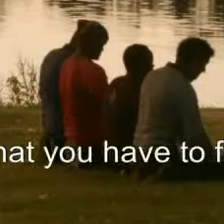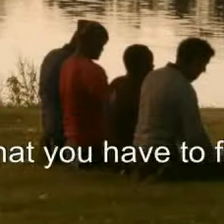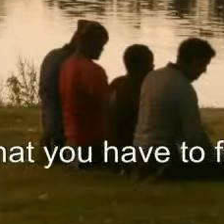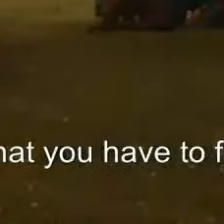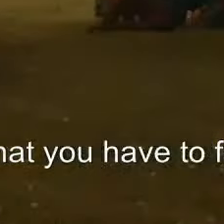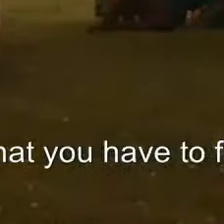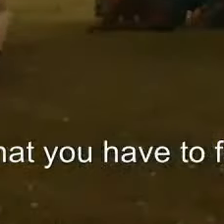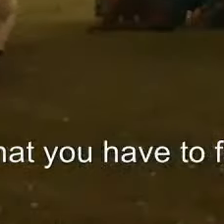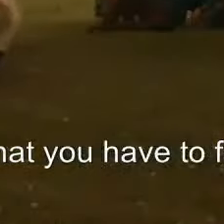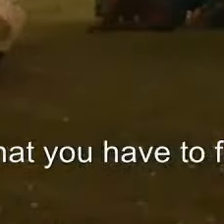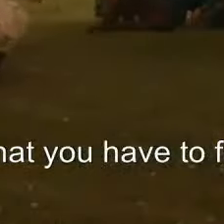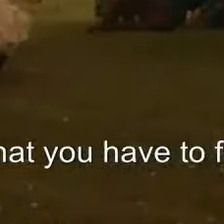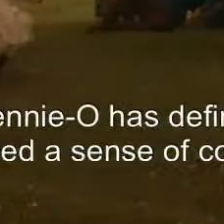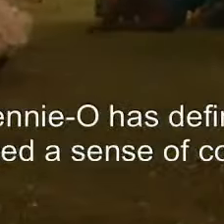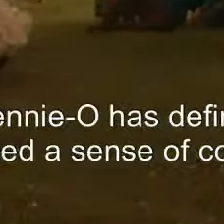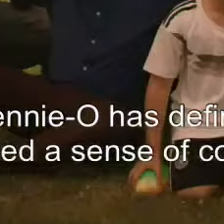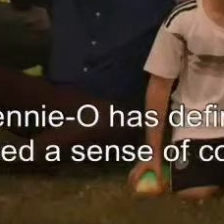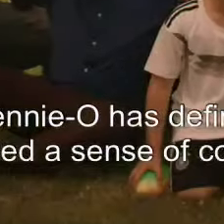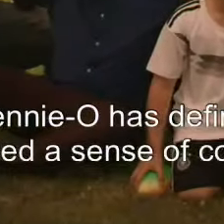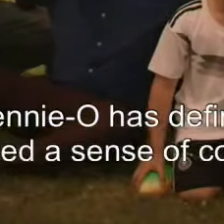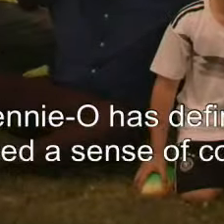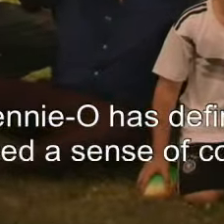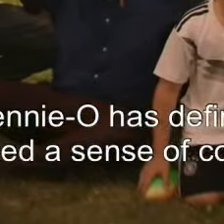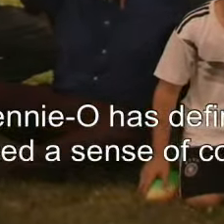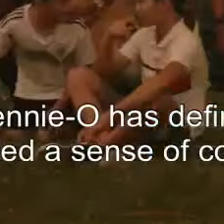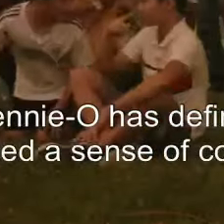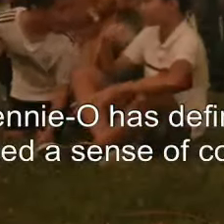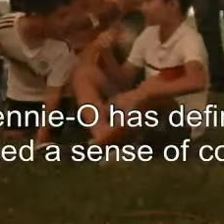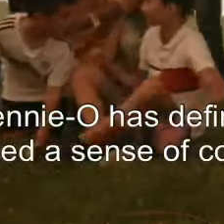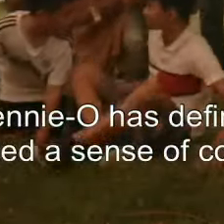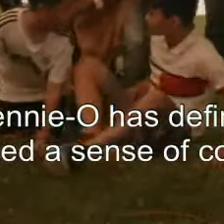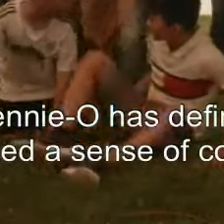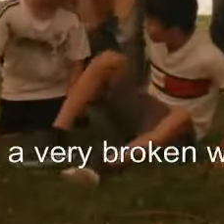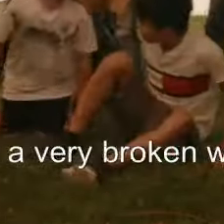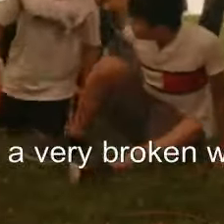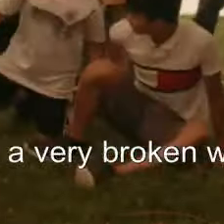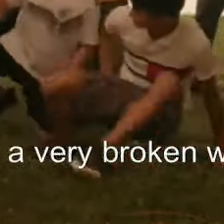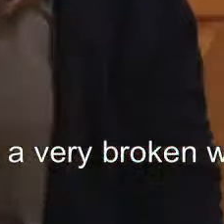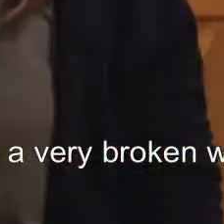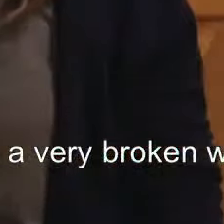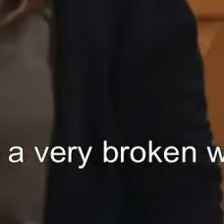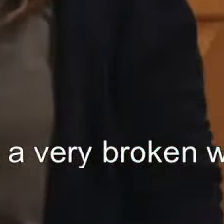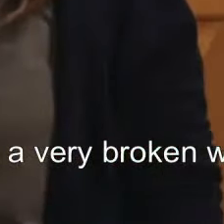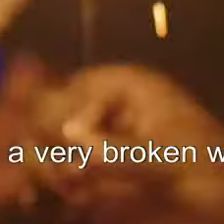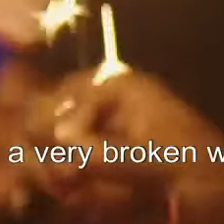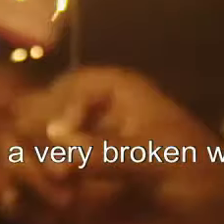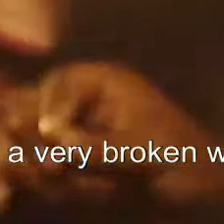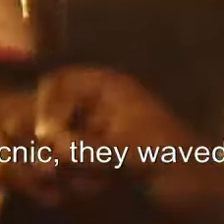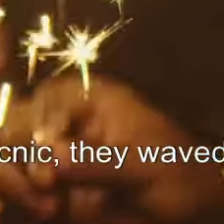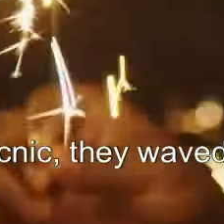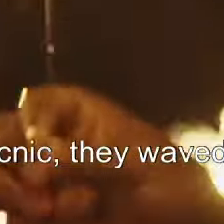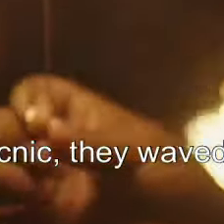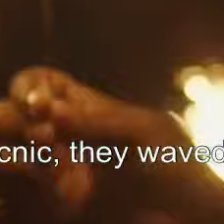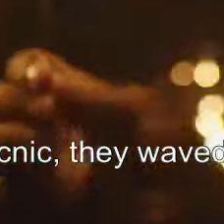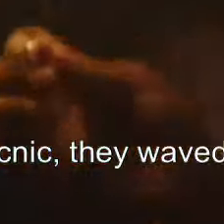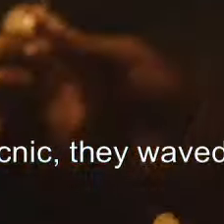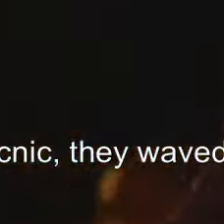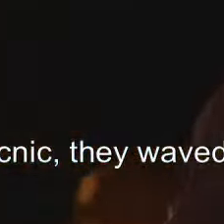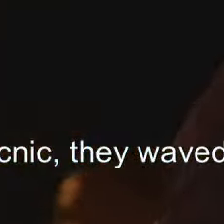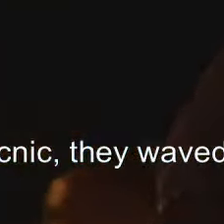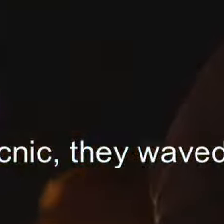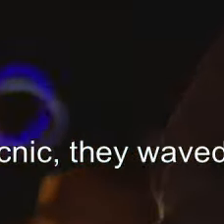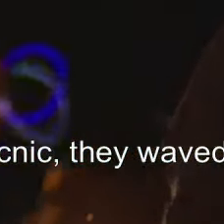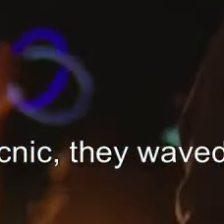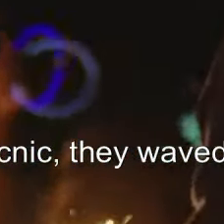obstacles that you have to face. Jennie-O has definitely provided a sense of community in a very broken world. They're in the picnic and